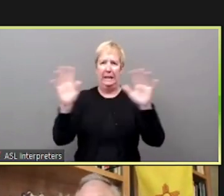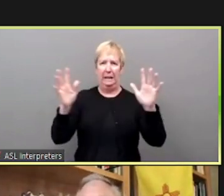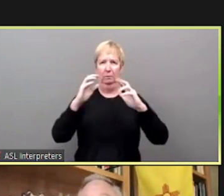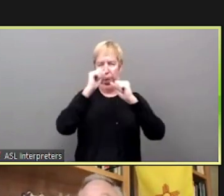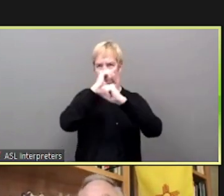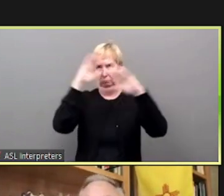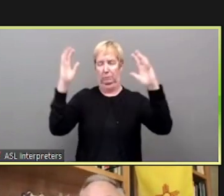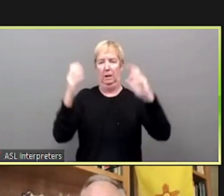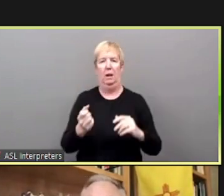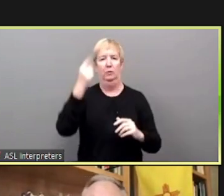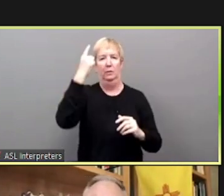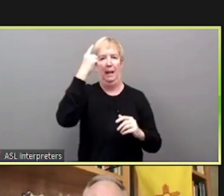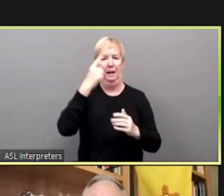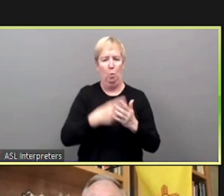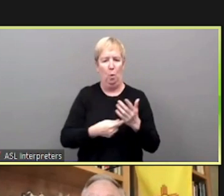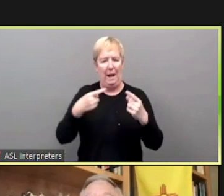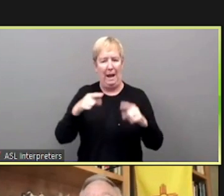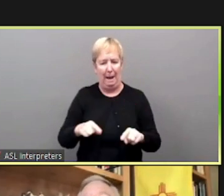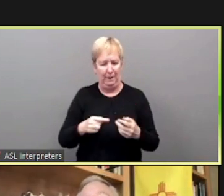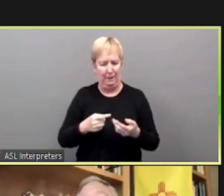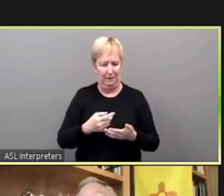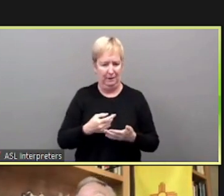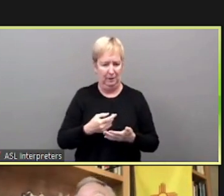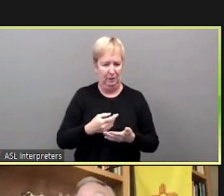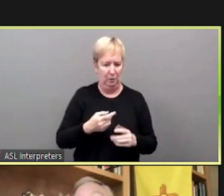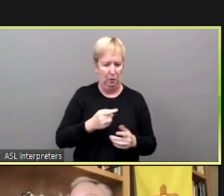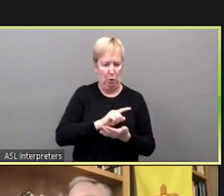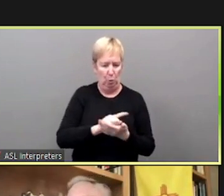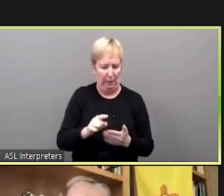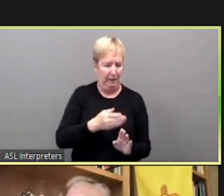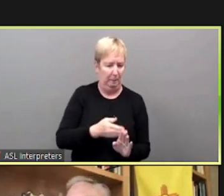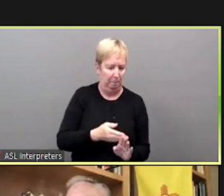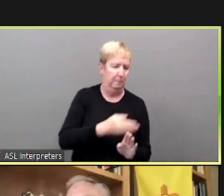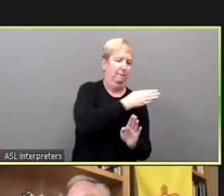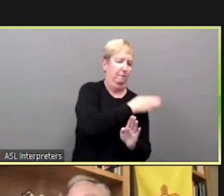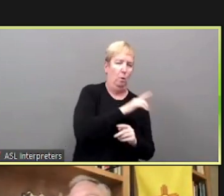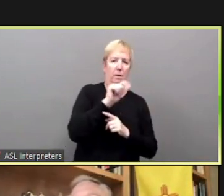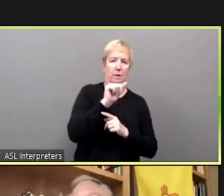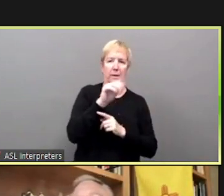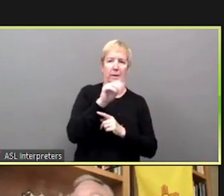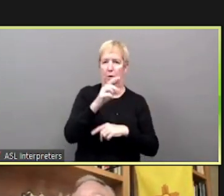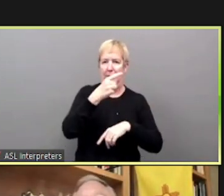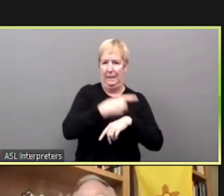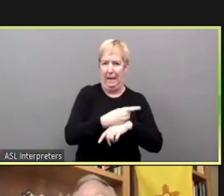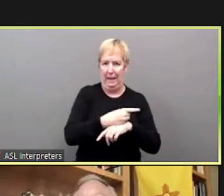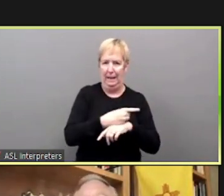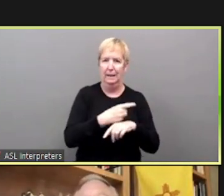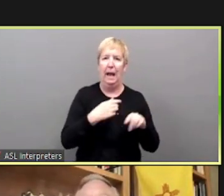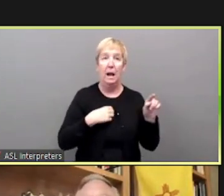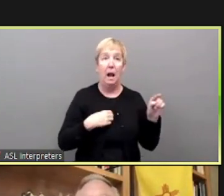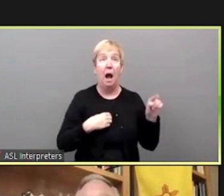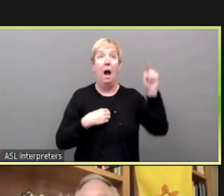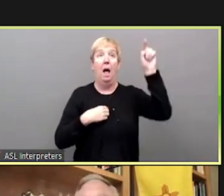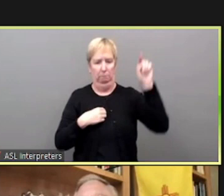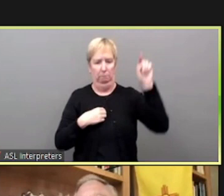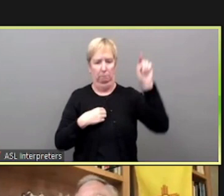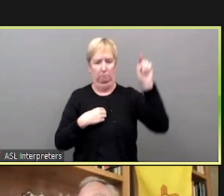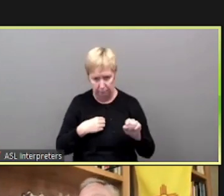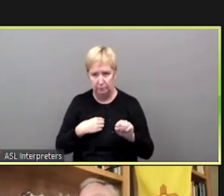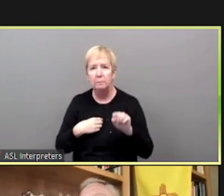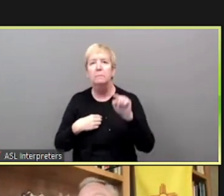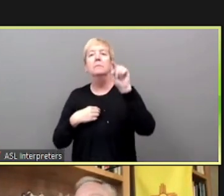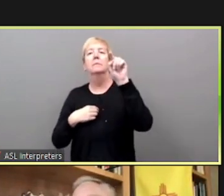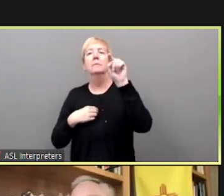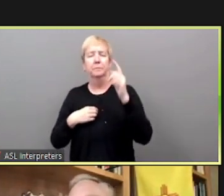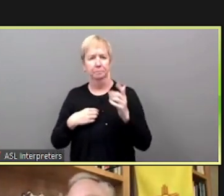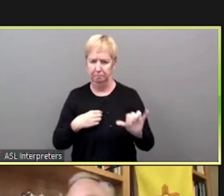the week before Labor Day weekend, but we had good testing over Labor Day weekend. And I think you can see that we're testing, at